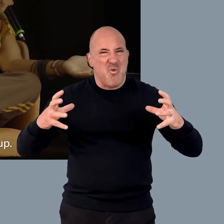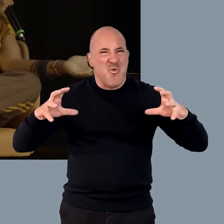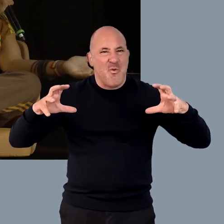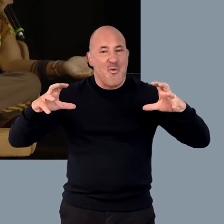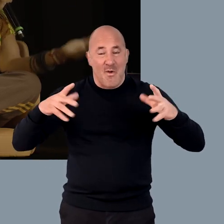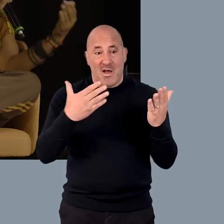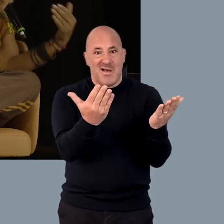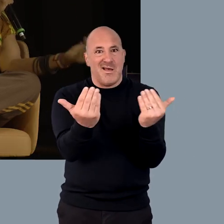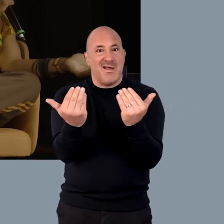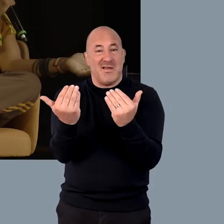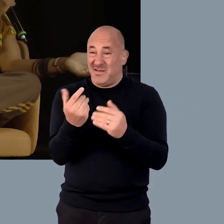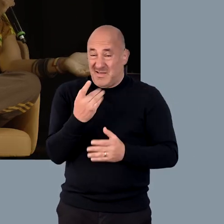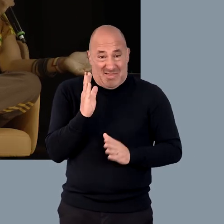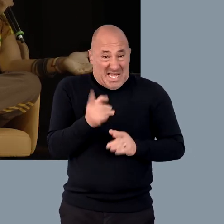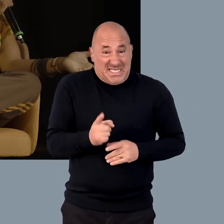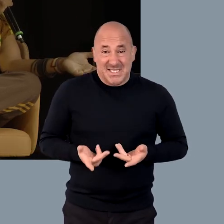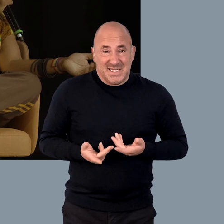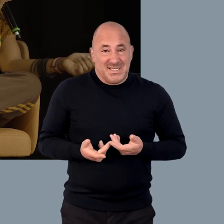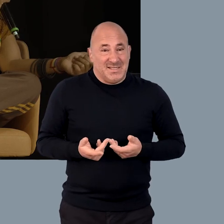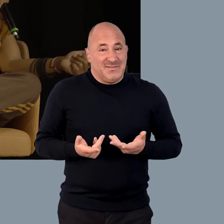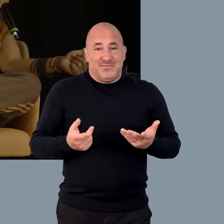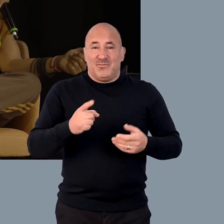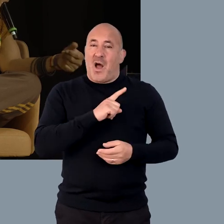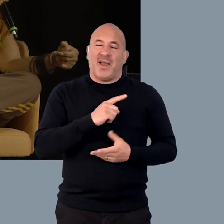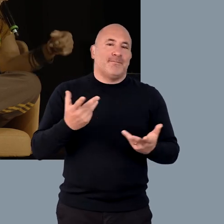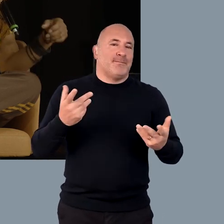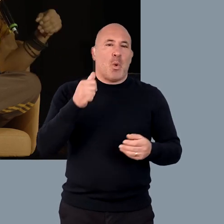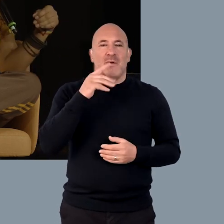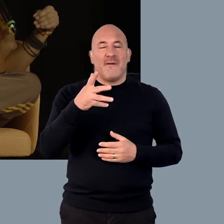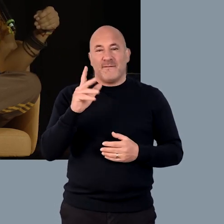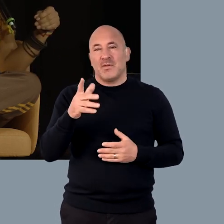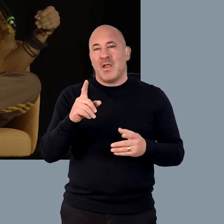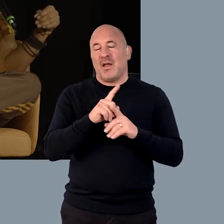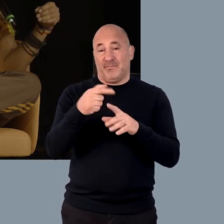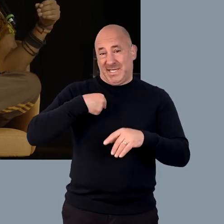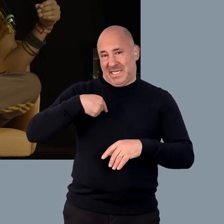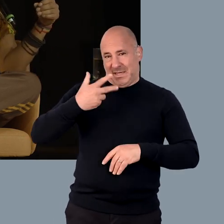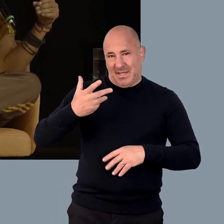the music up it's the it's the only way um because if you